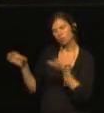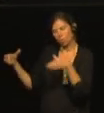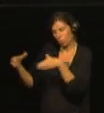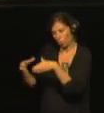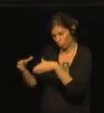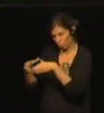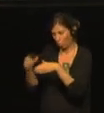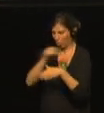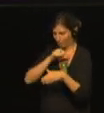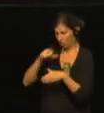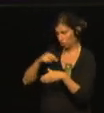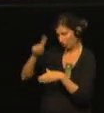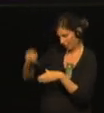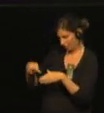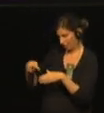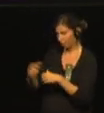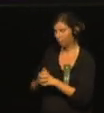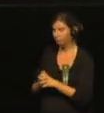and in private life.